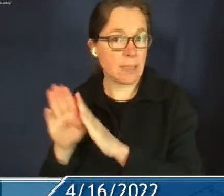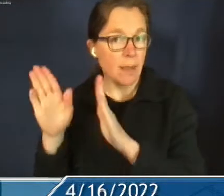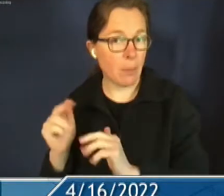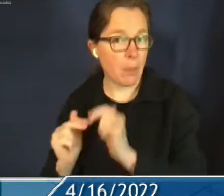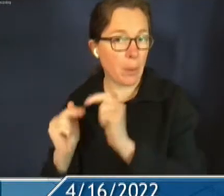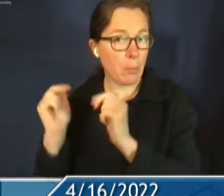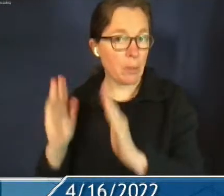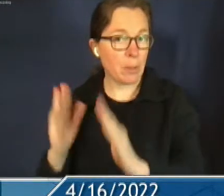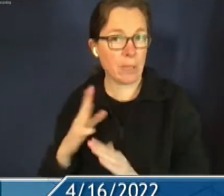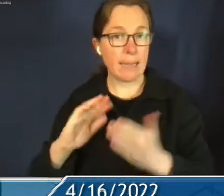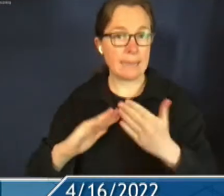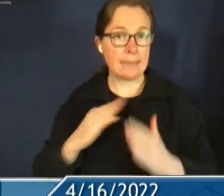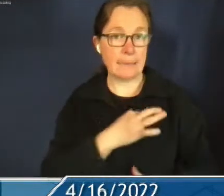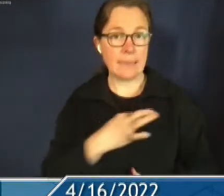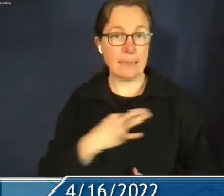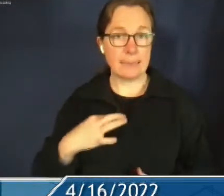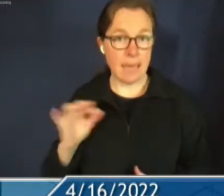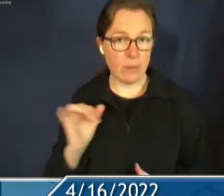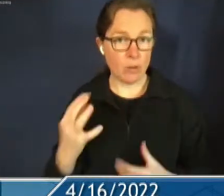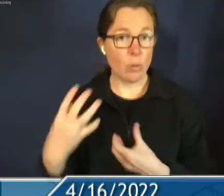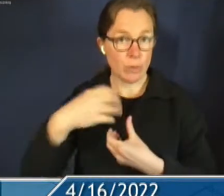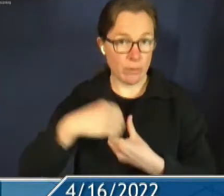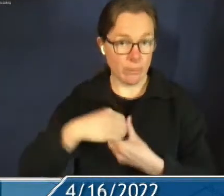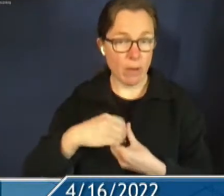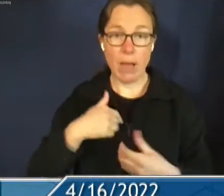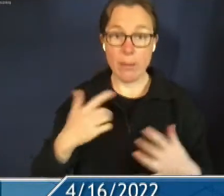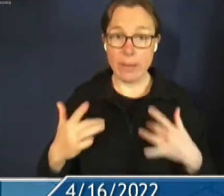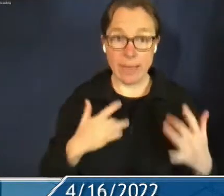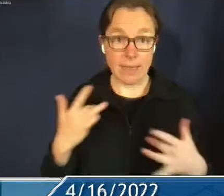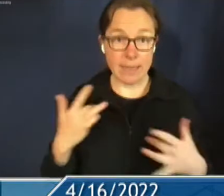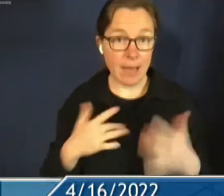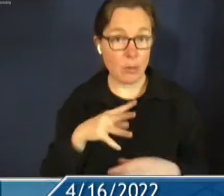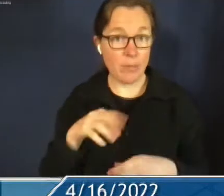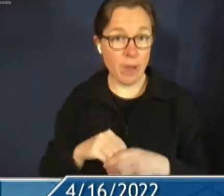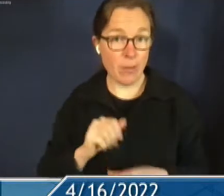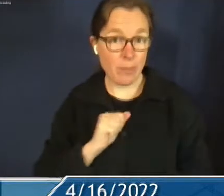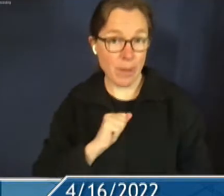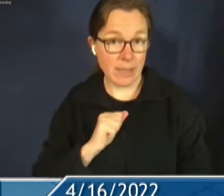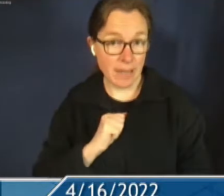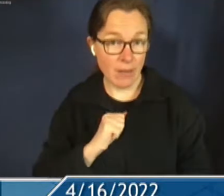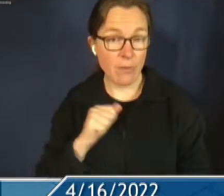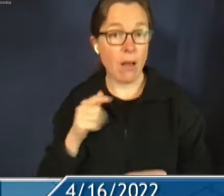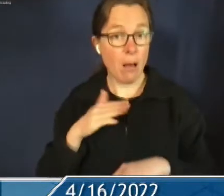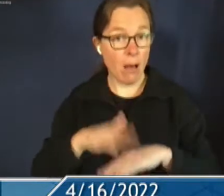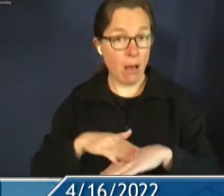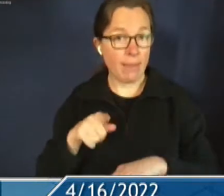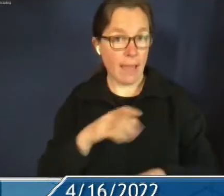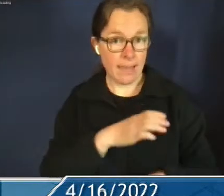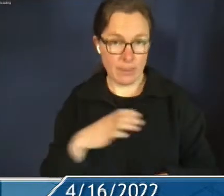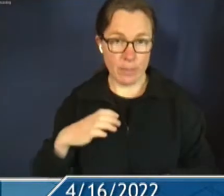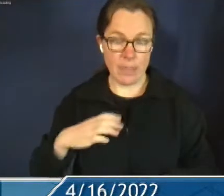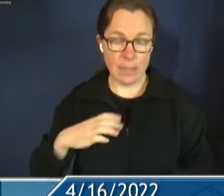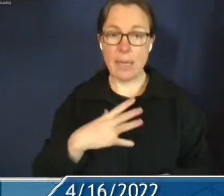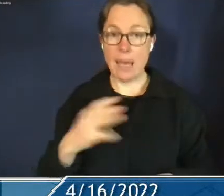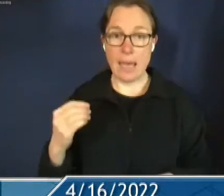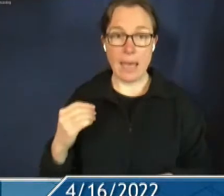city staff. I was excited about participating within this committee, and also looking at